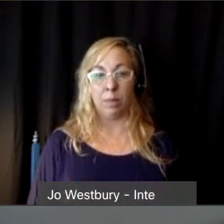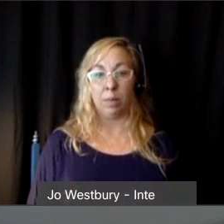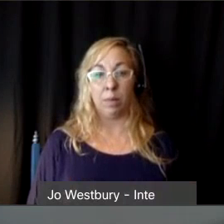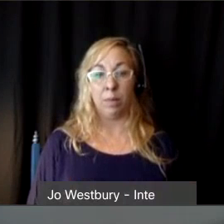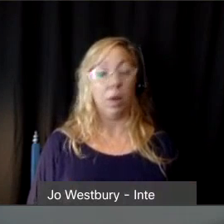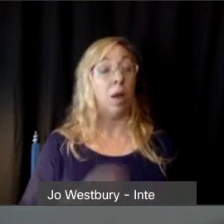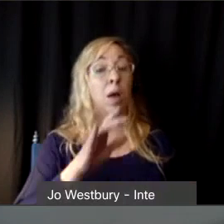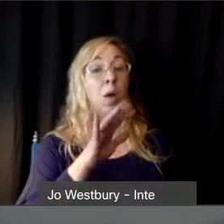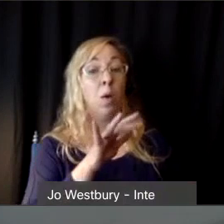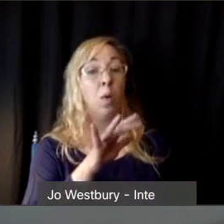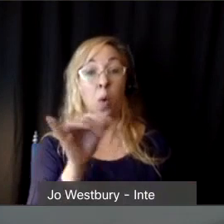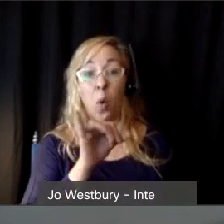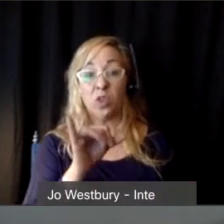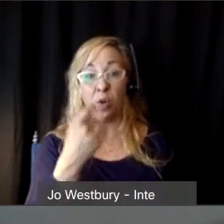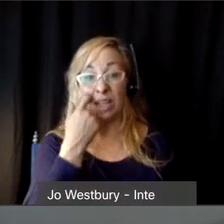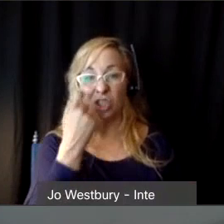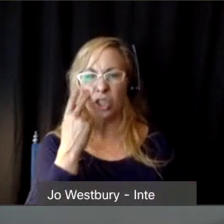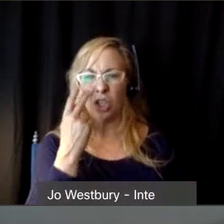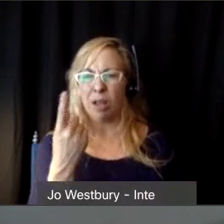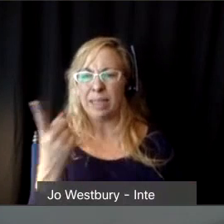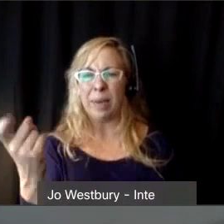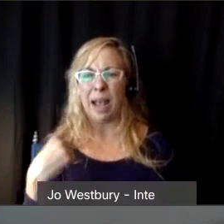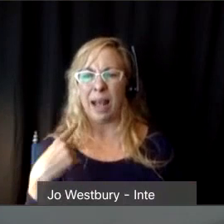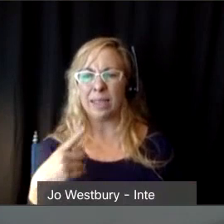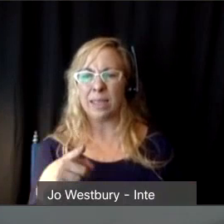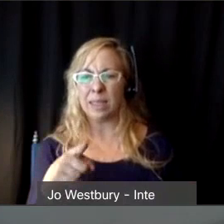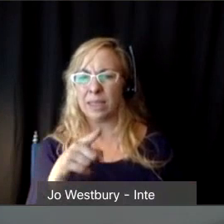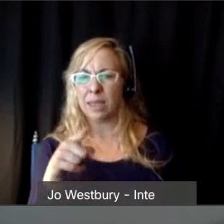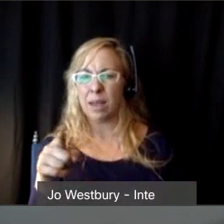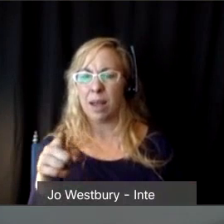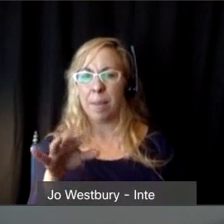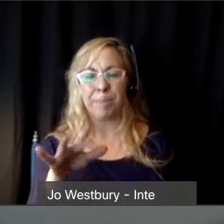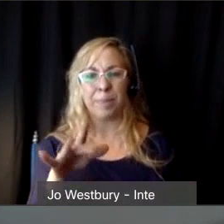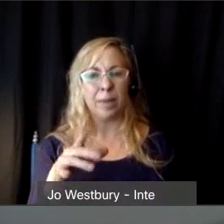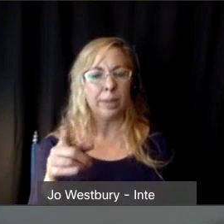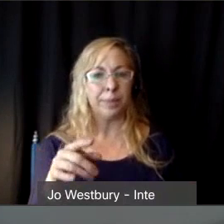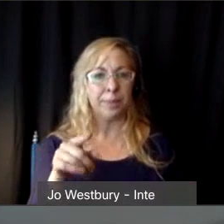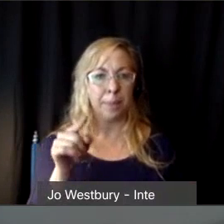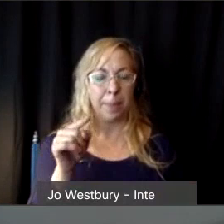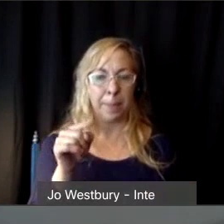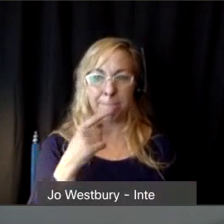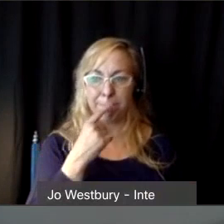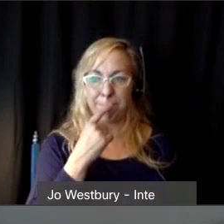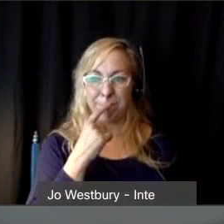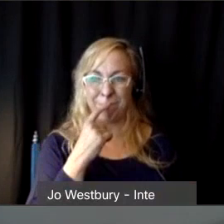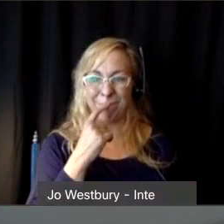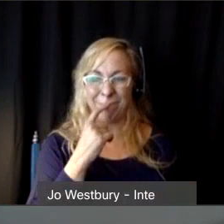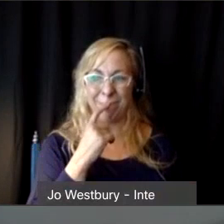Oh, there was also, I had seen a question someone had regarding